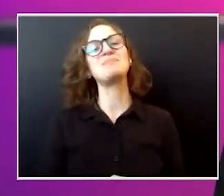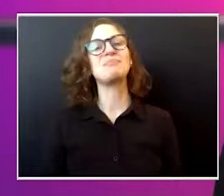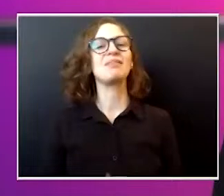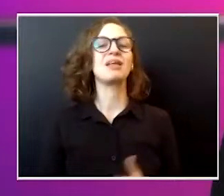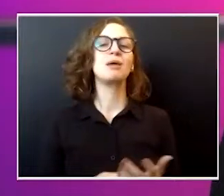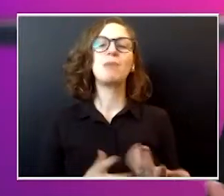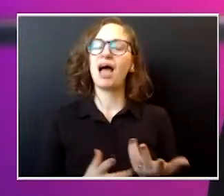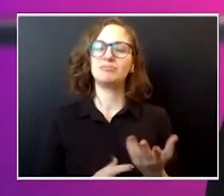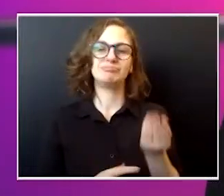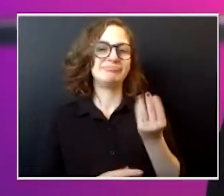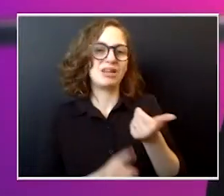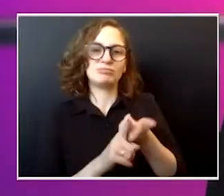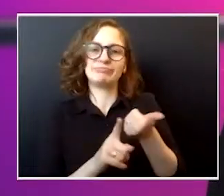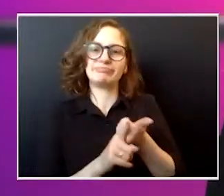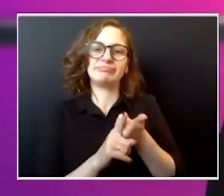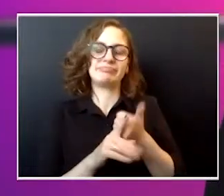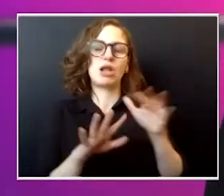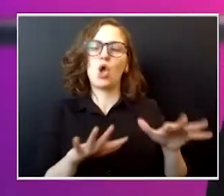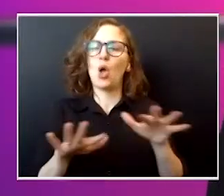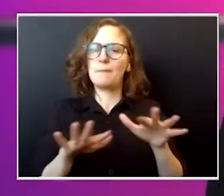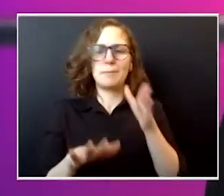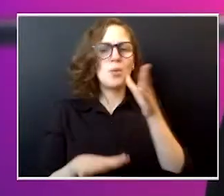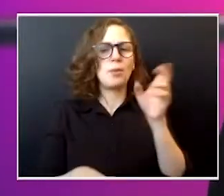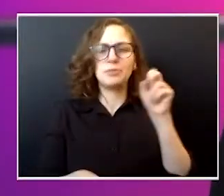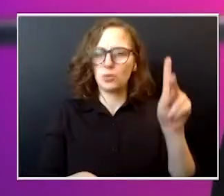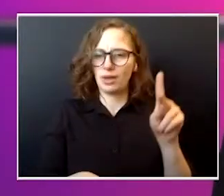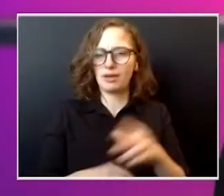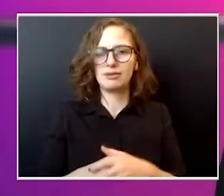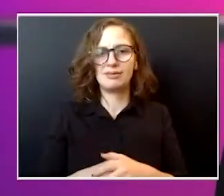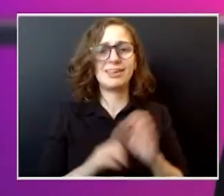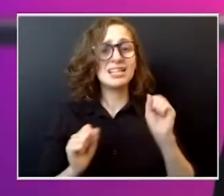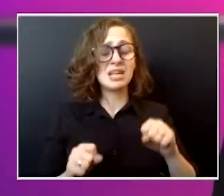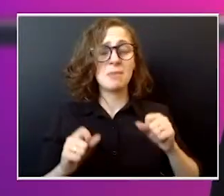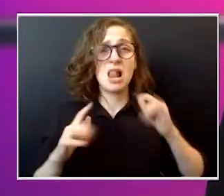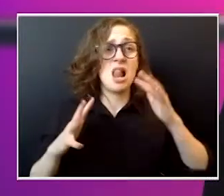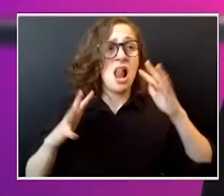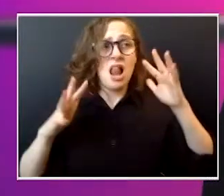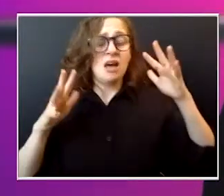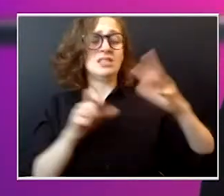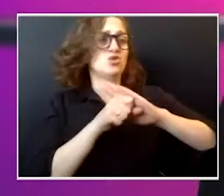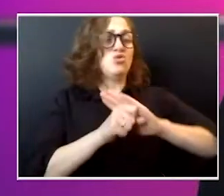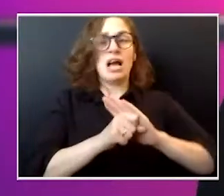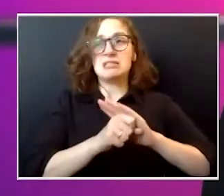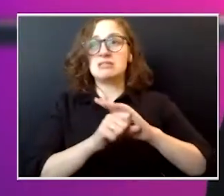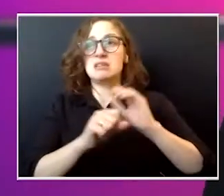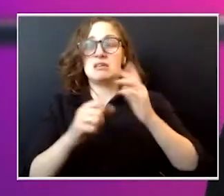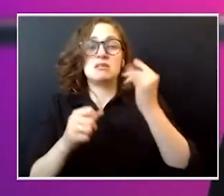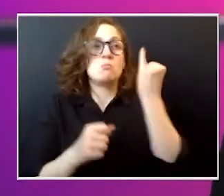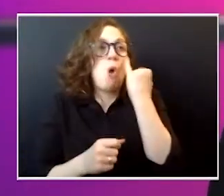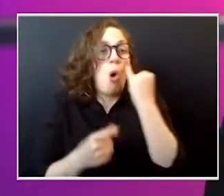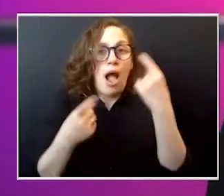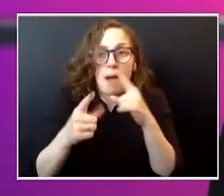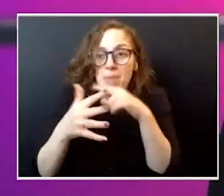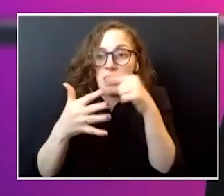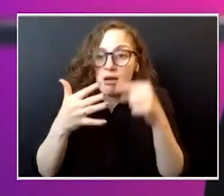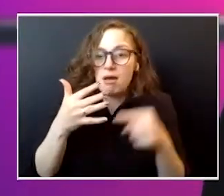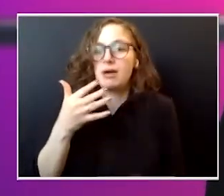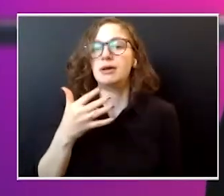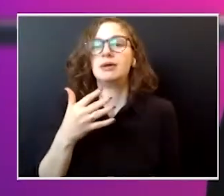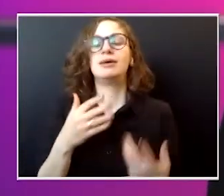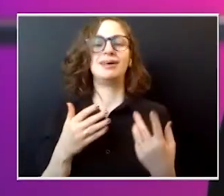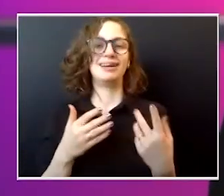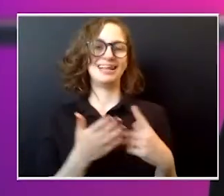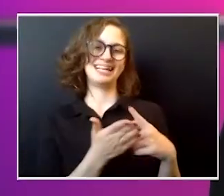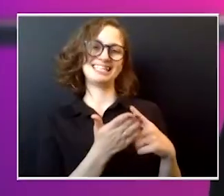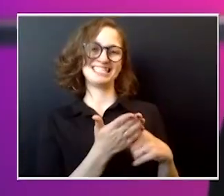that it's going to be okay, because you get so worked up and so stressed about all the things that could go wrong. And I think maybe being in medicine sometimes makes you think of